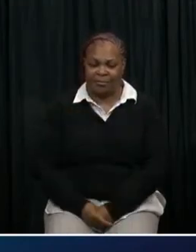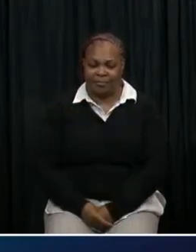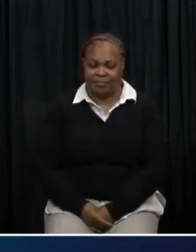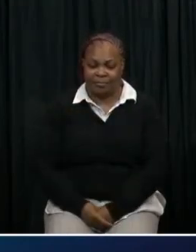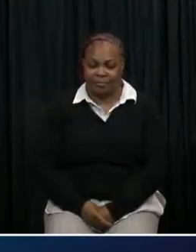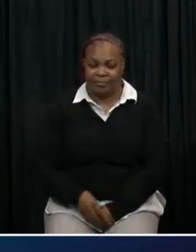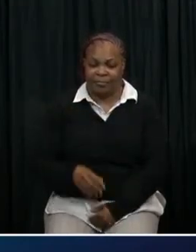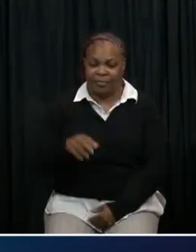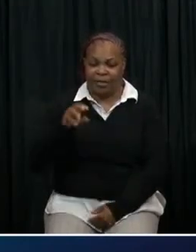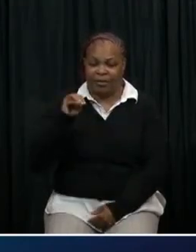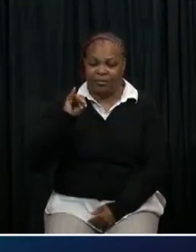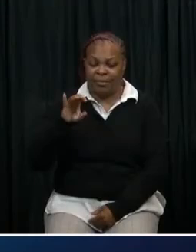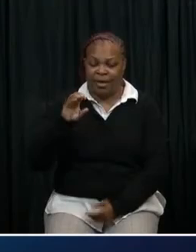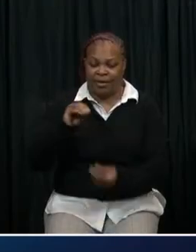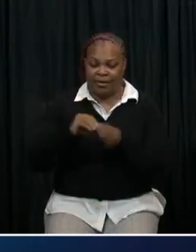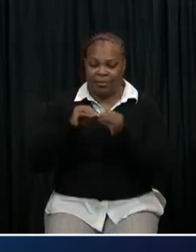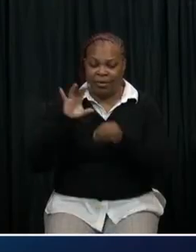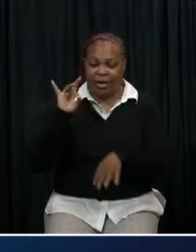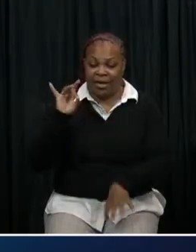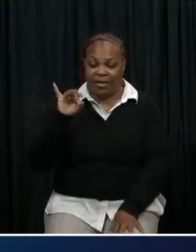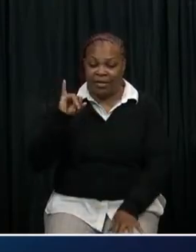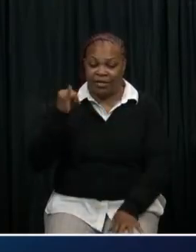Mic number 8.